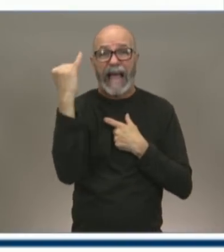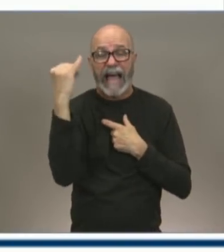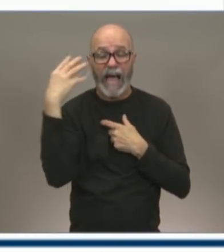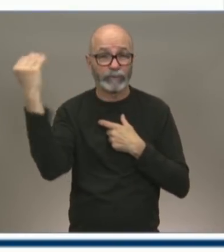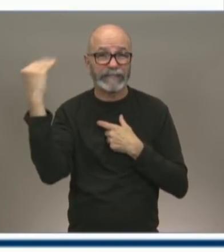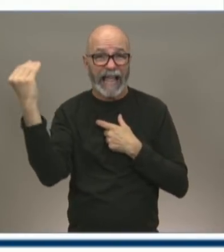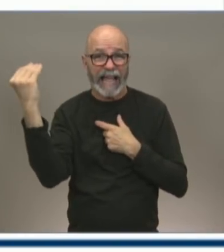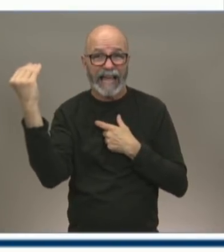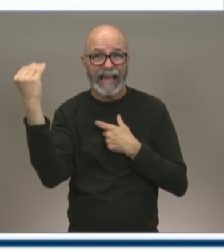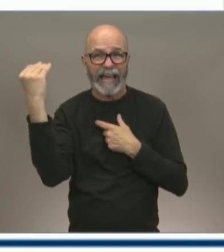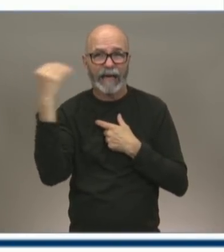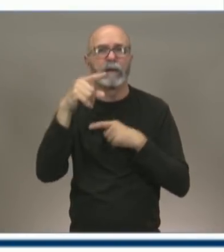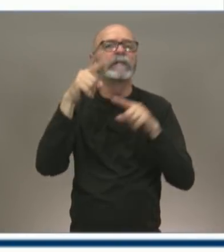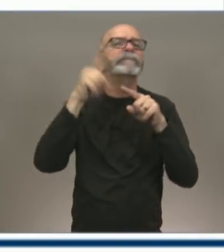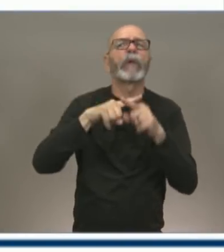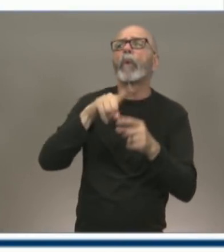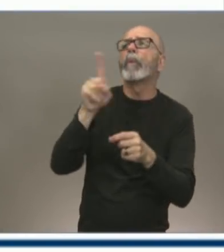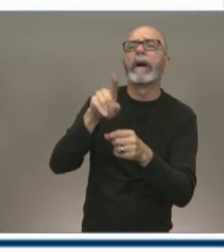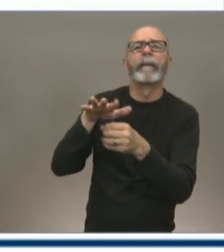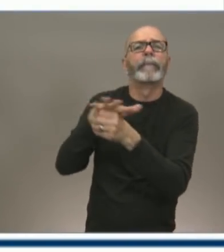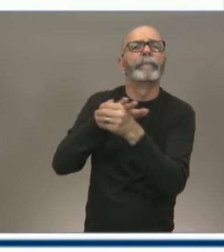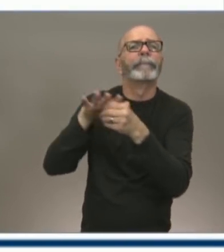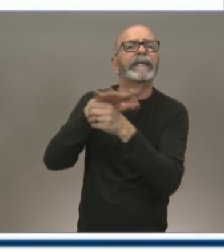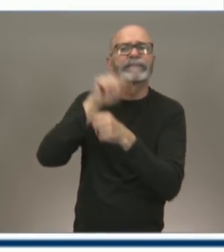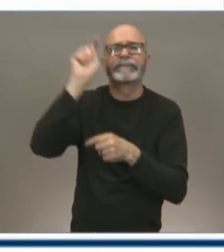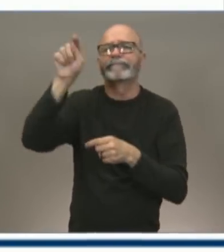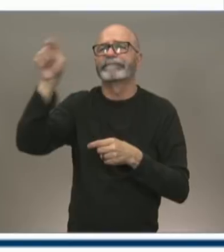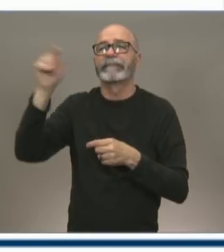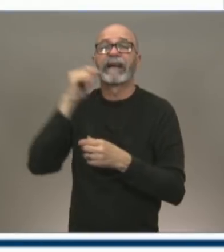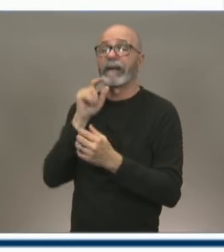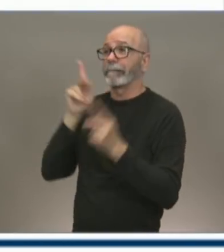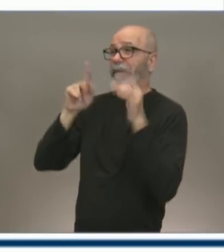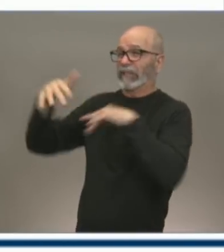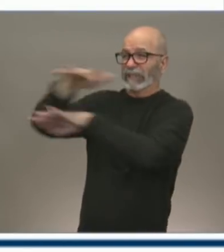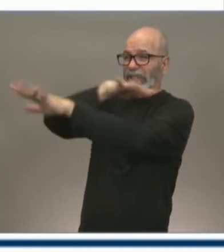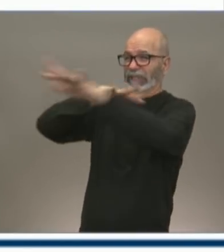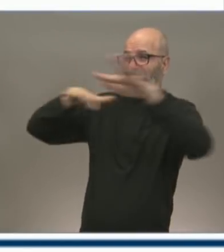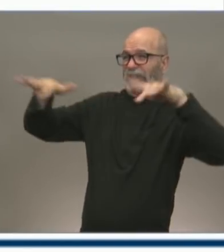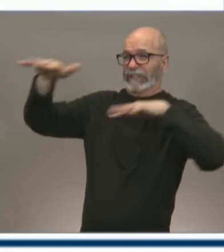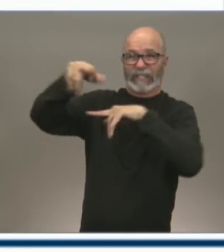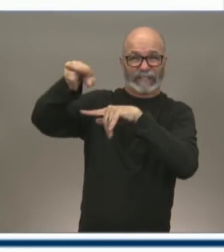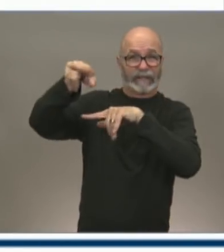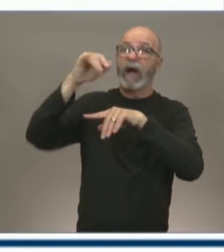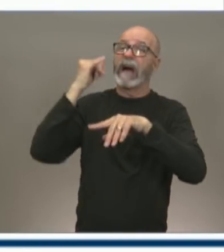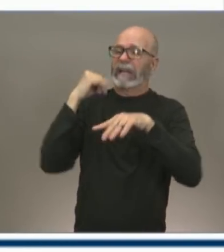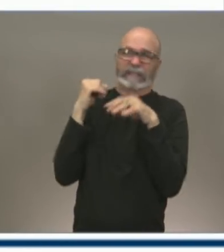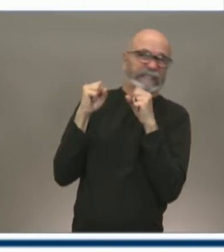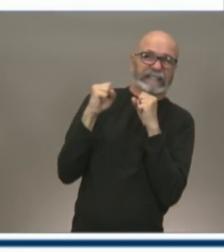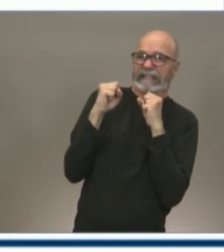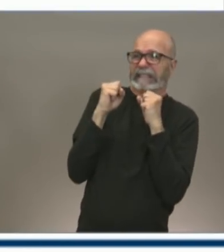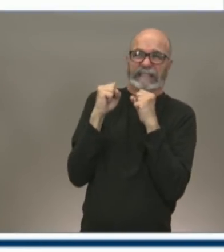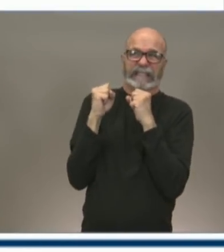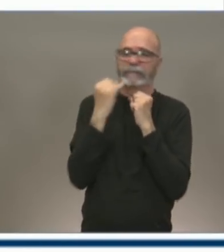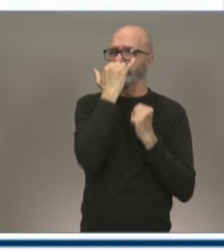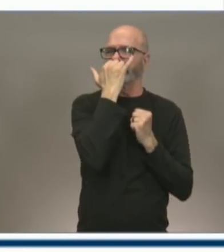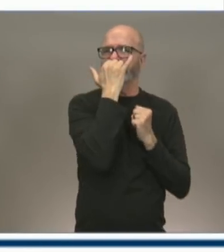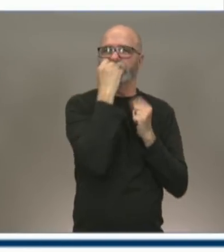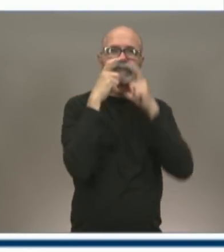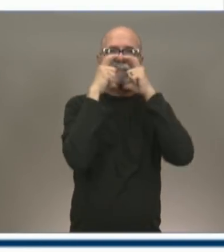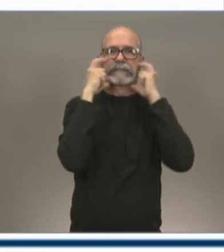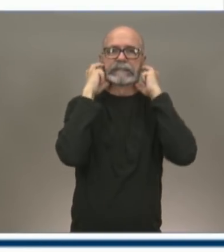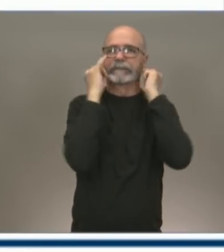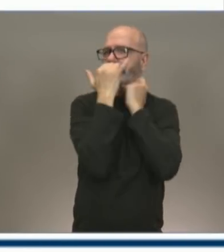different place and they're around other people and they can't be assured of maintaining physical distance, to wear a mask. So rather than worrying